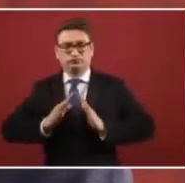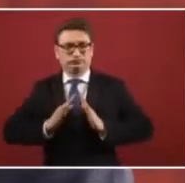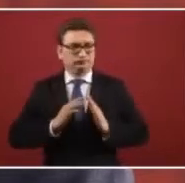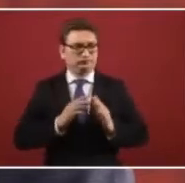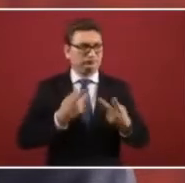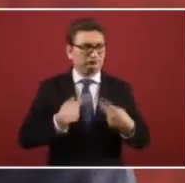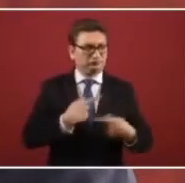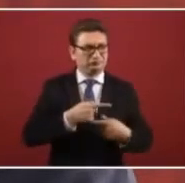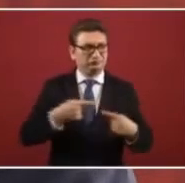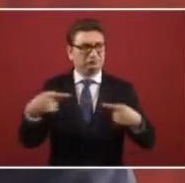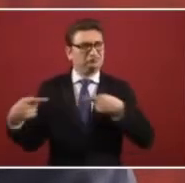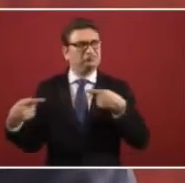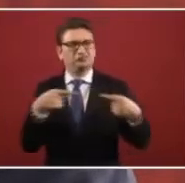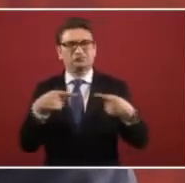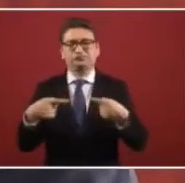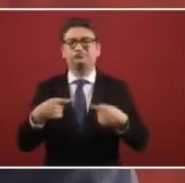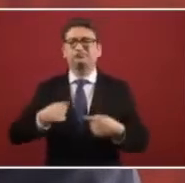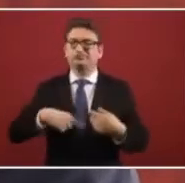confrontations.